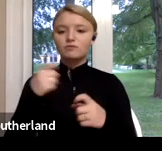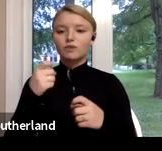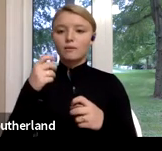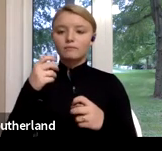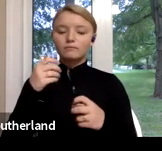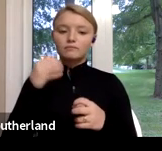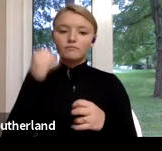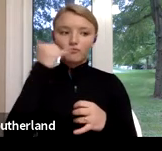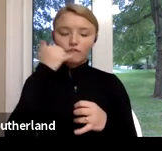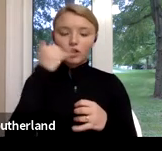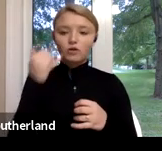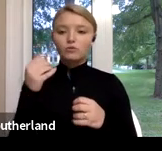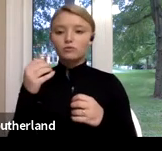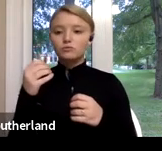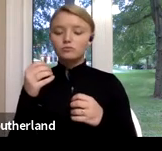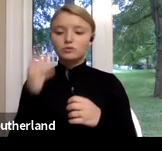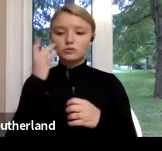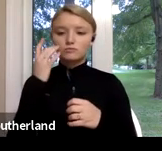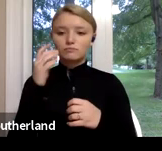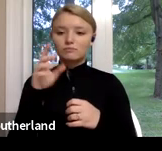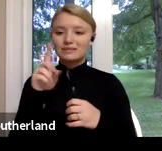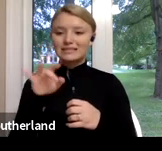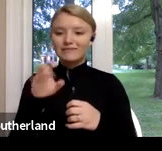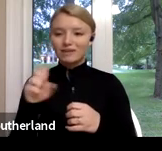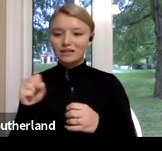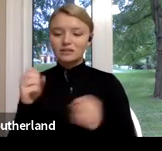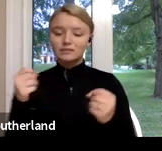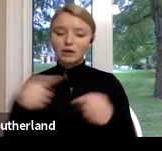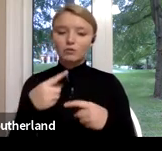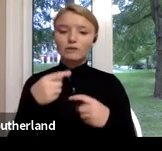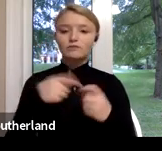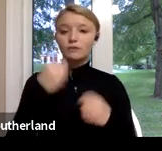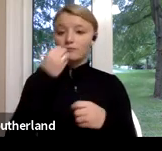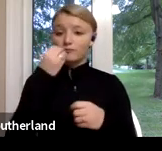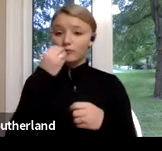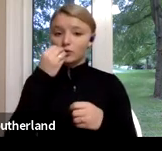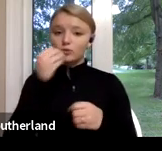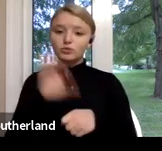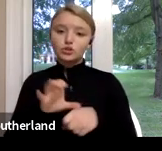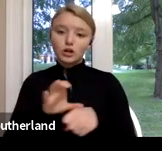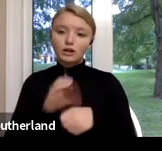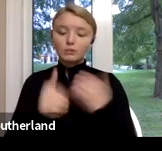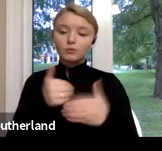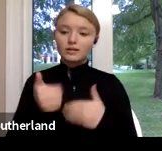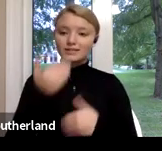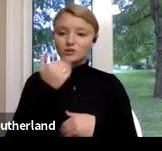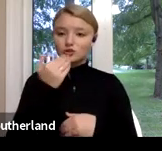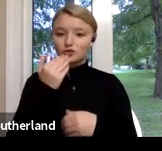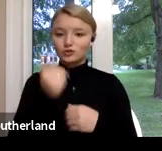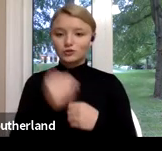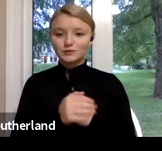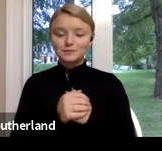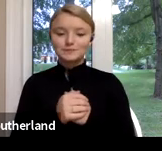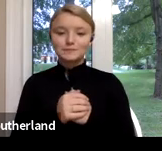microwaves. They come from the stuff that we're eating, chocolate, processed sugars. Free